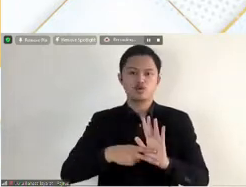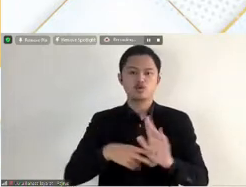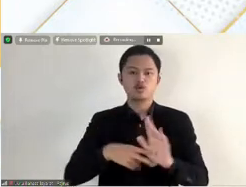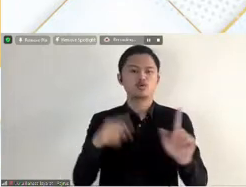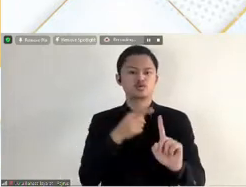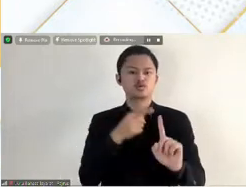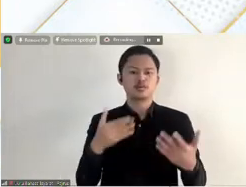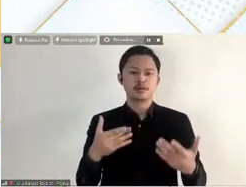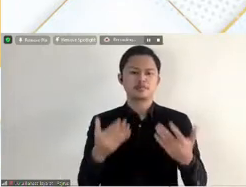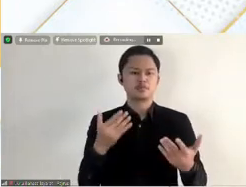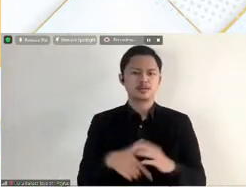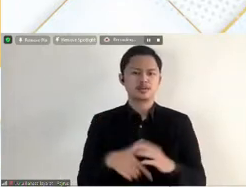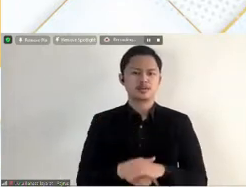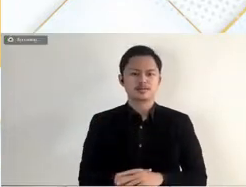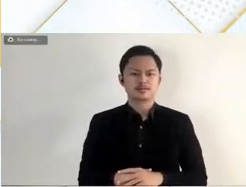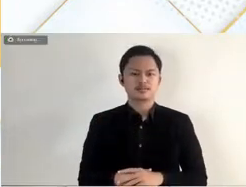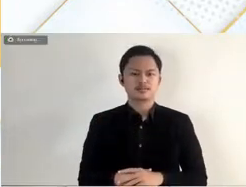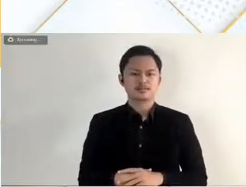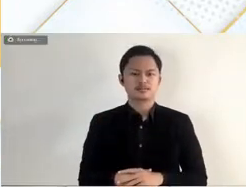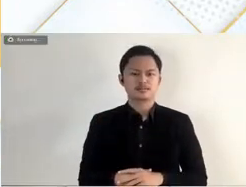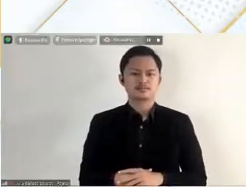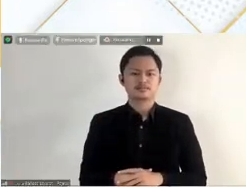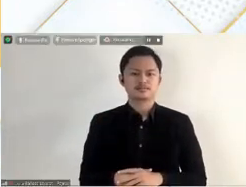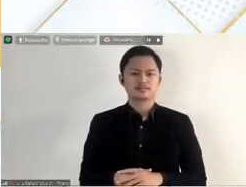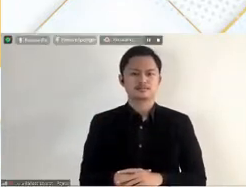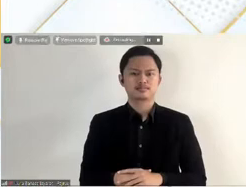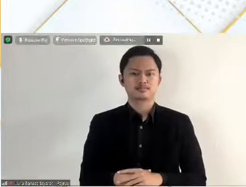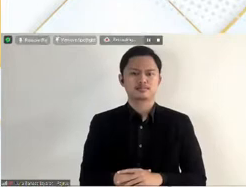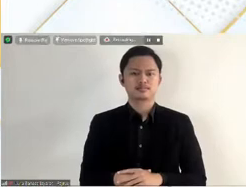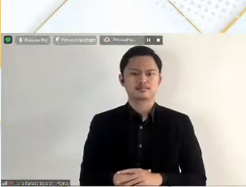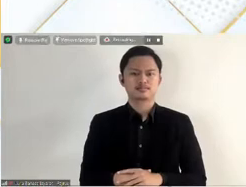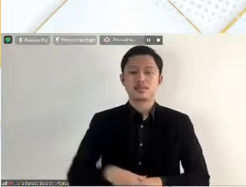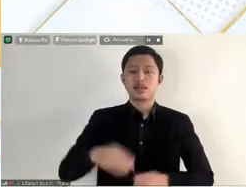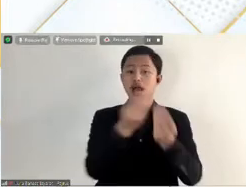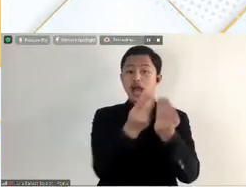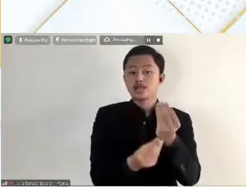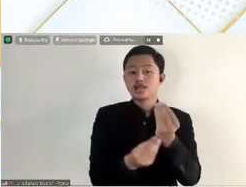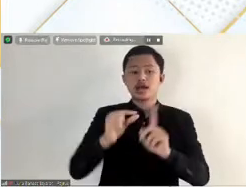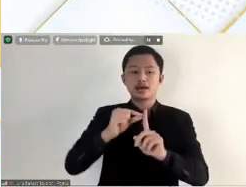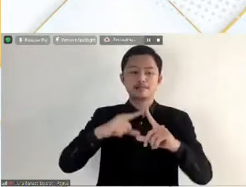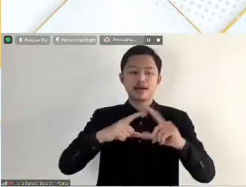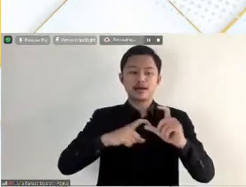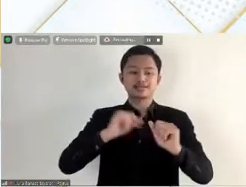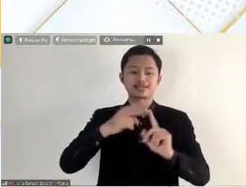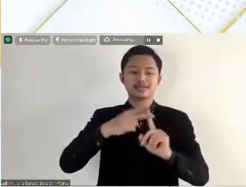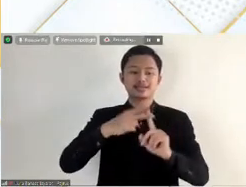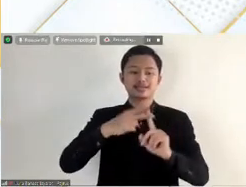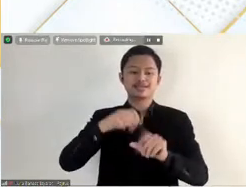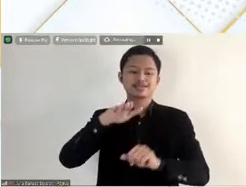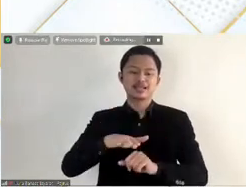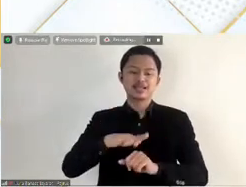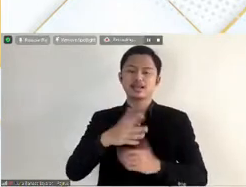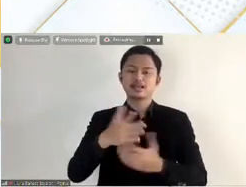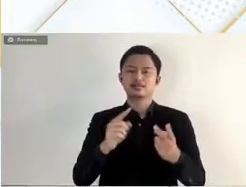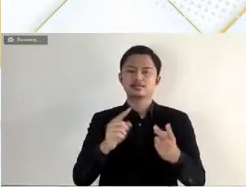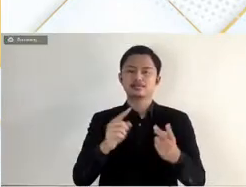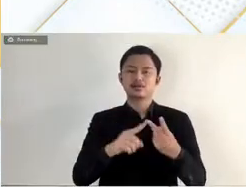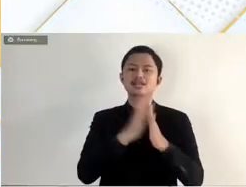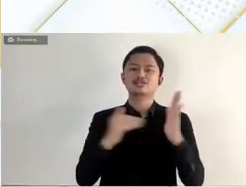mounted by the South Pacific member countries, including Australia and New Zealand.